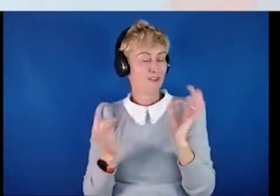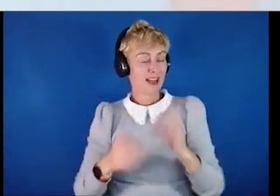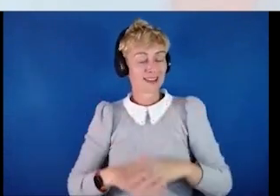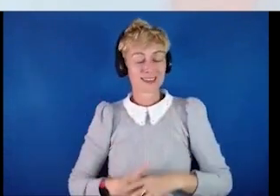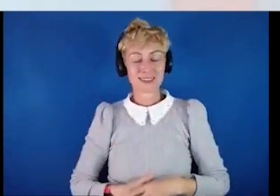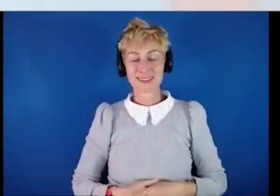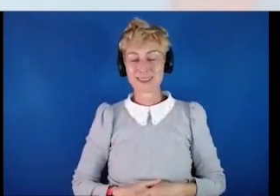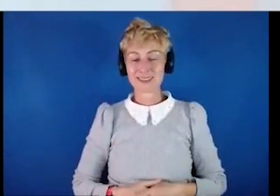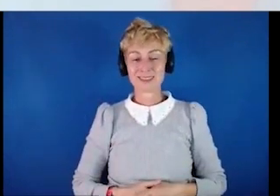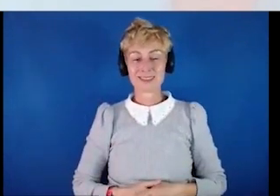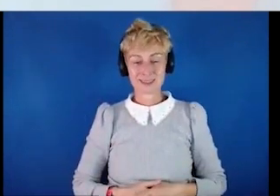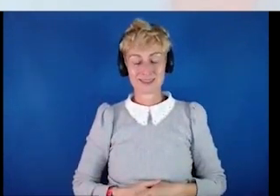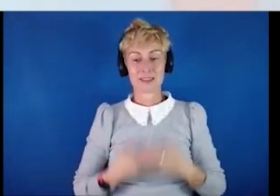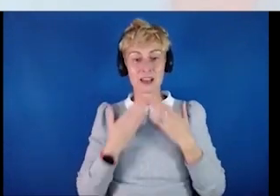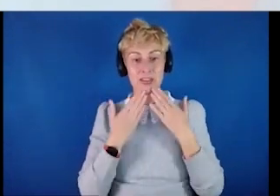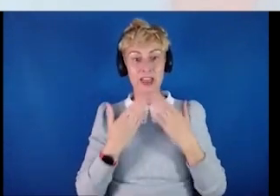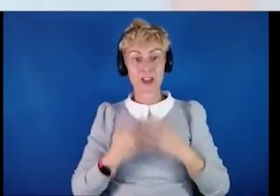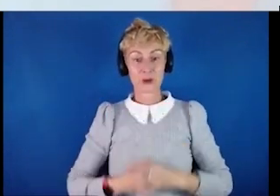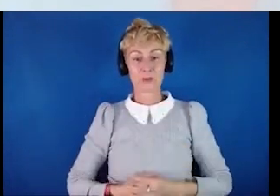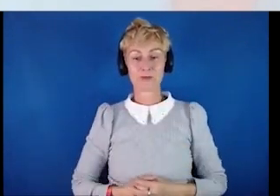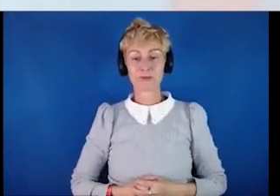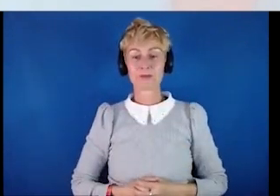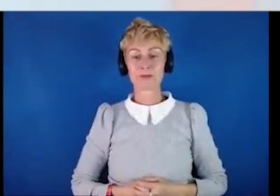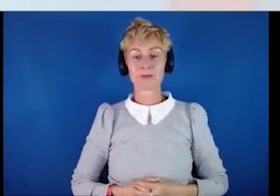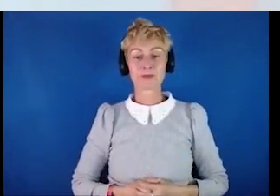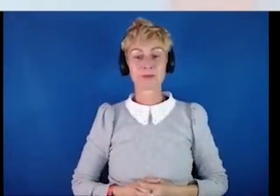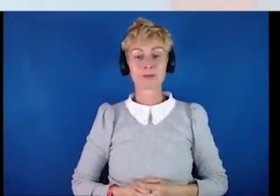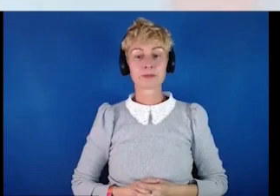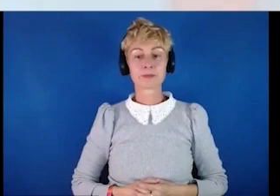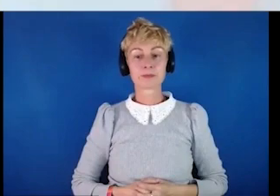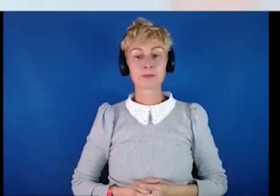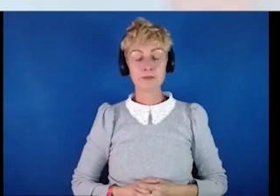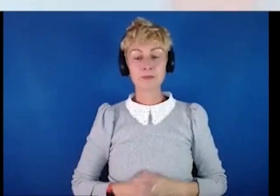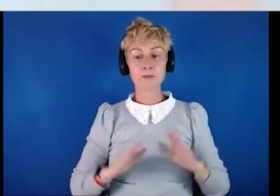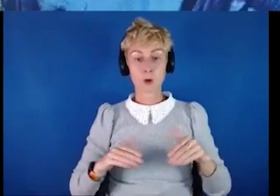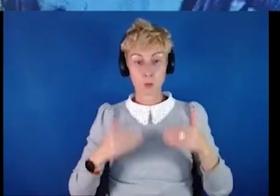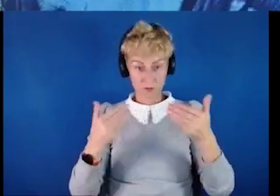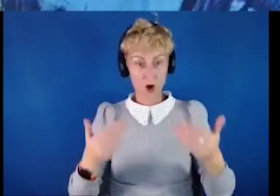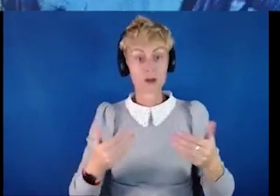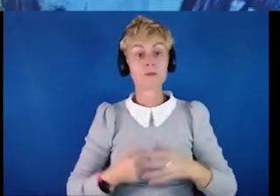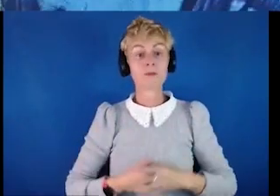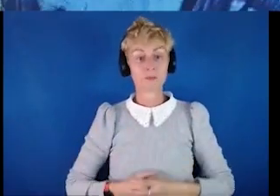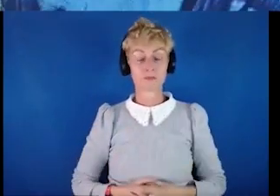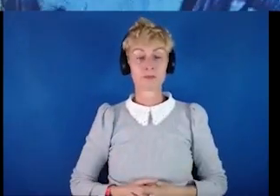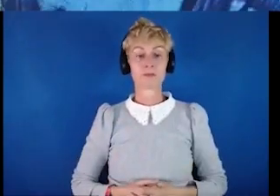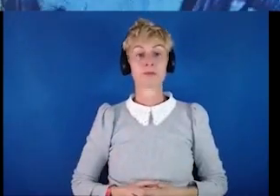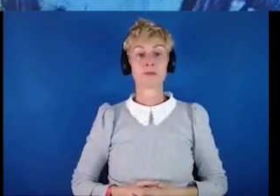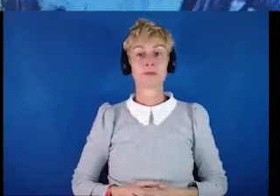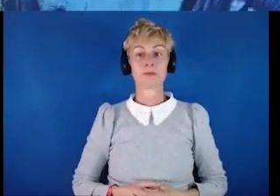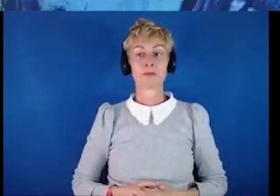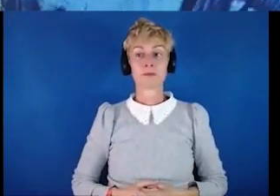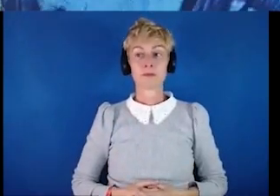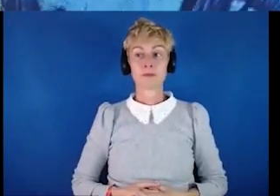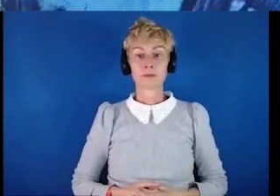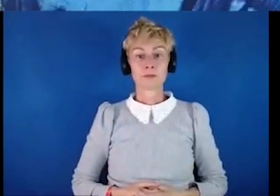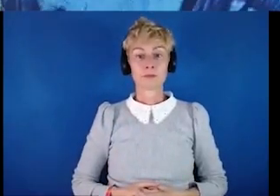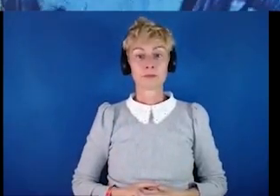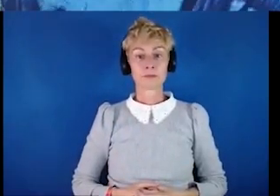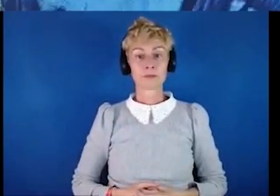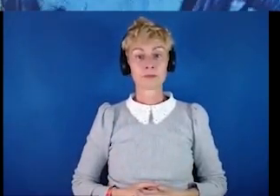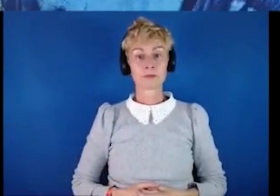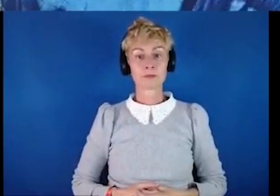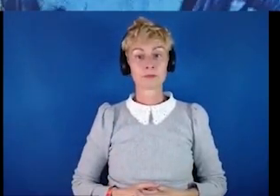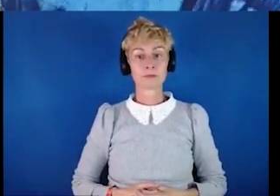wonderful. Thank you very much. So we'll be moving on to the next slide, please.